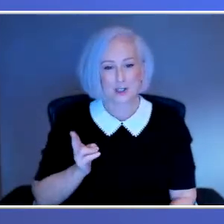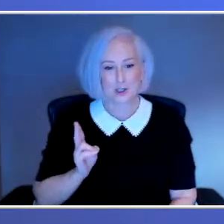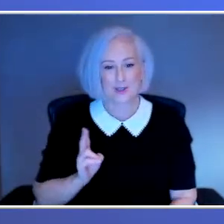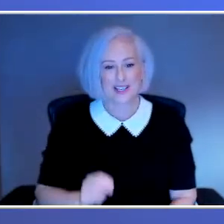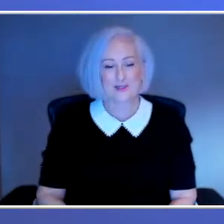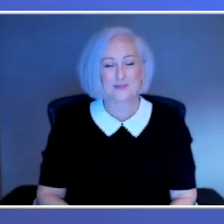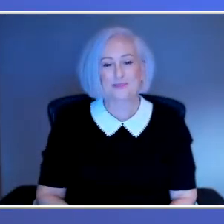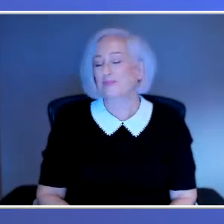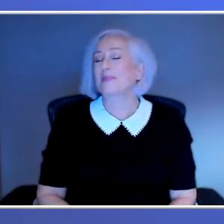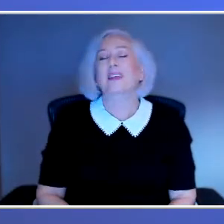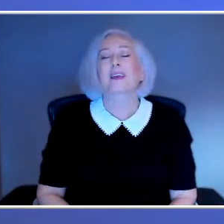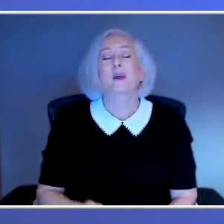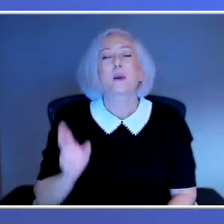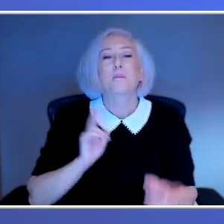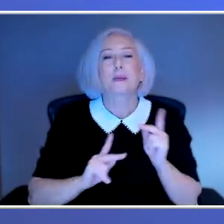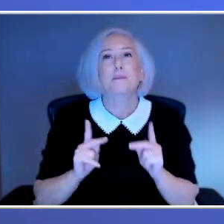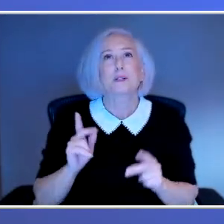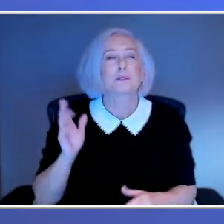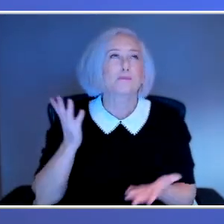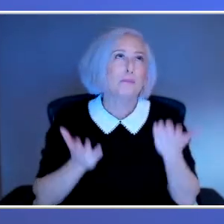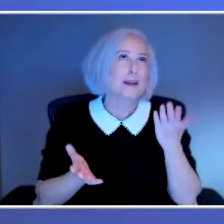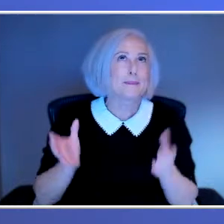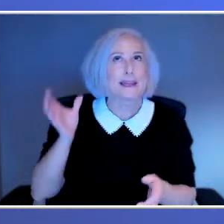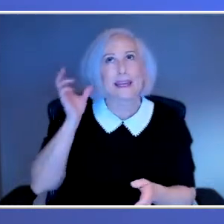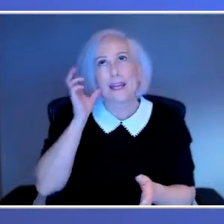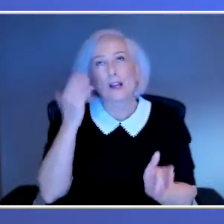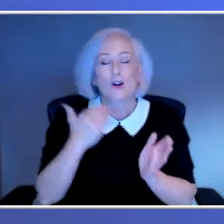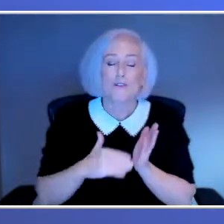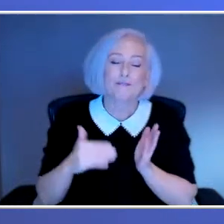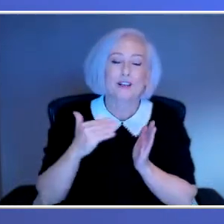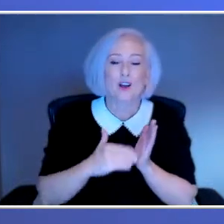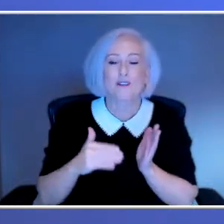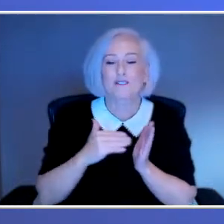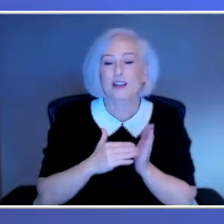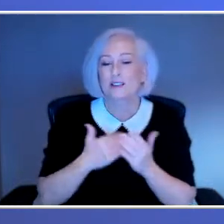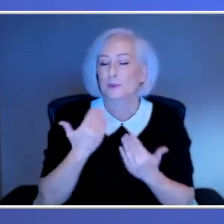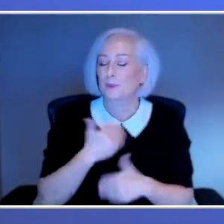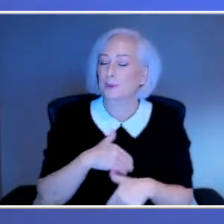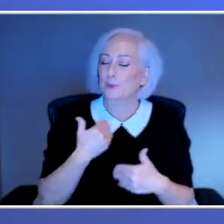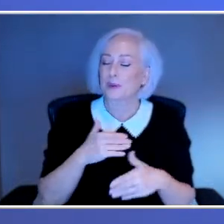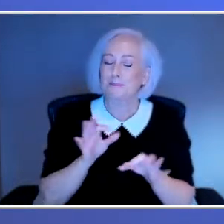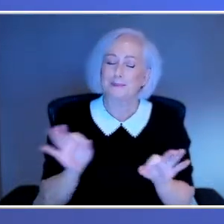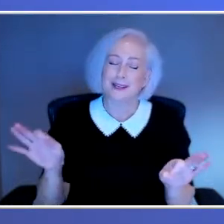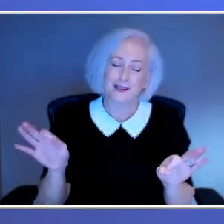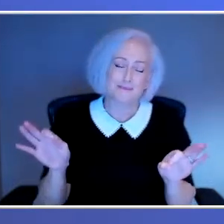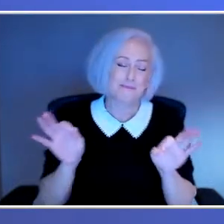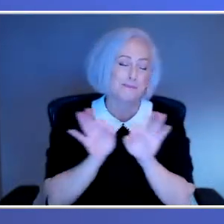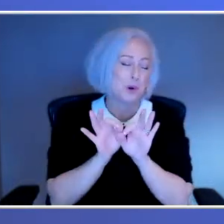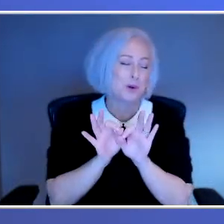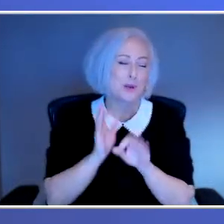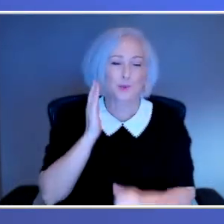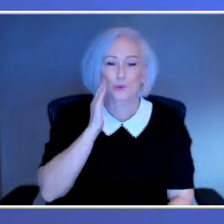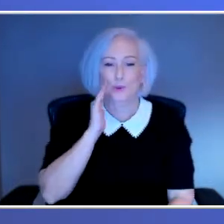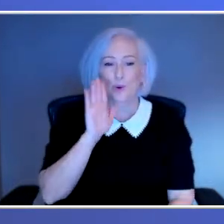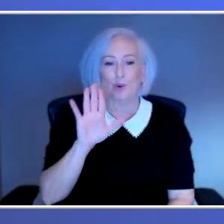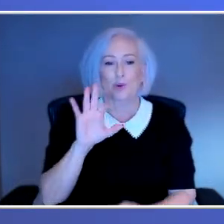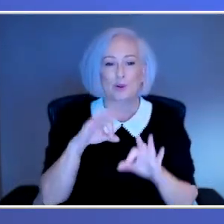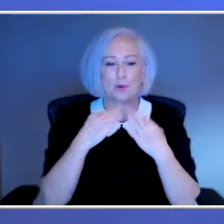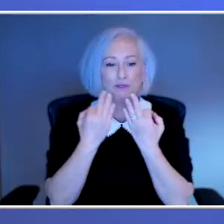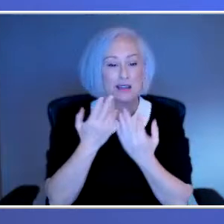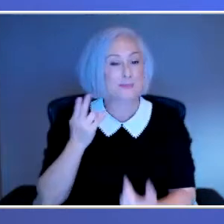that over and over and over, but it's so important to know your family history, because, I